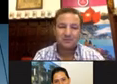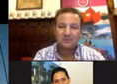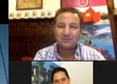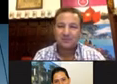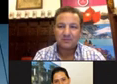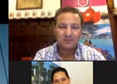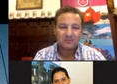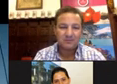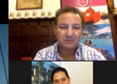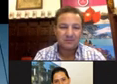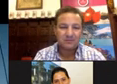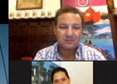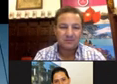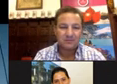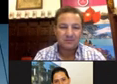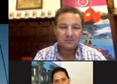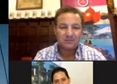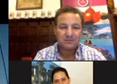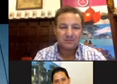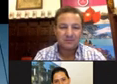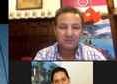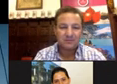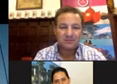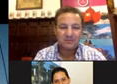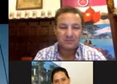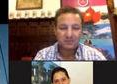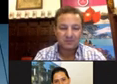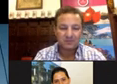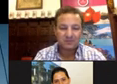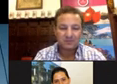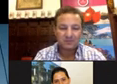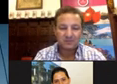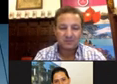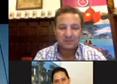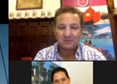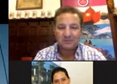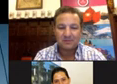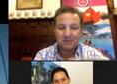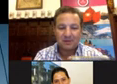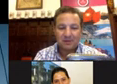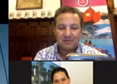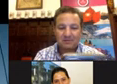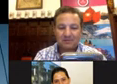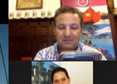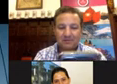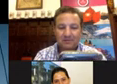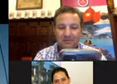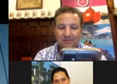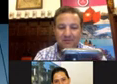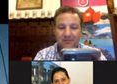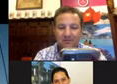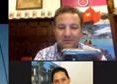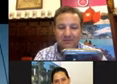have to breathe because it's breathtaking. Take a selfie. Go see a Broadway show. Go to the Empire State Building. Go to the top of the Rockefeller